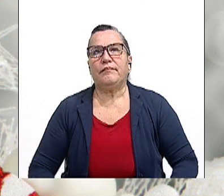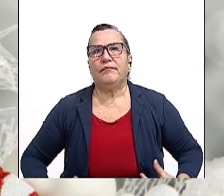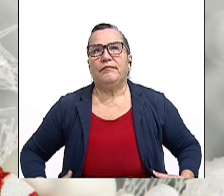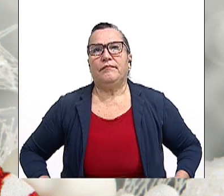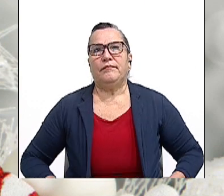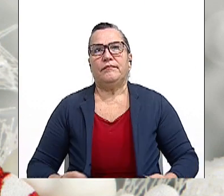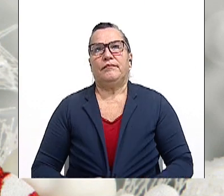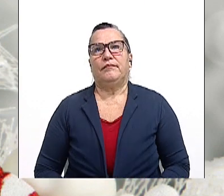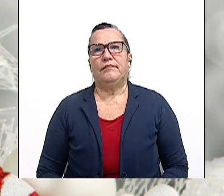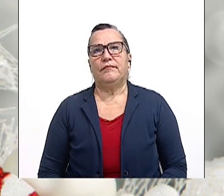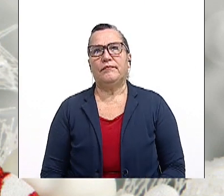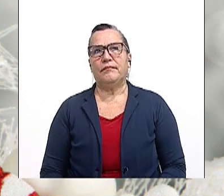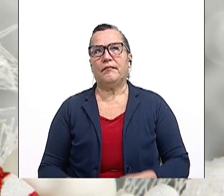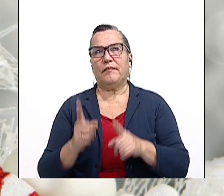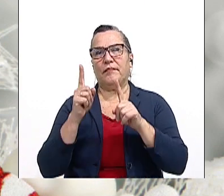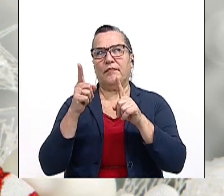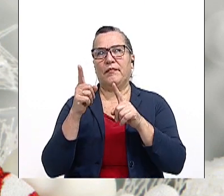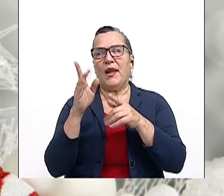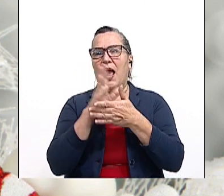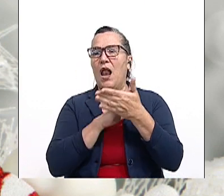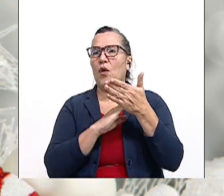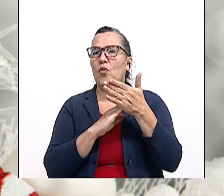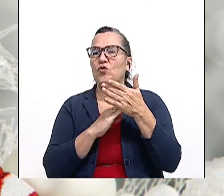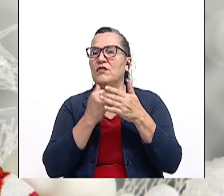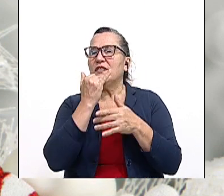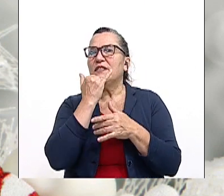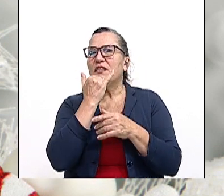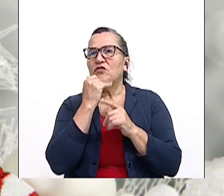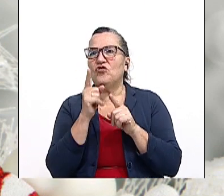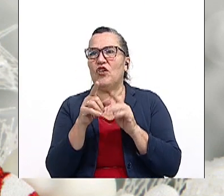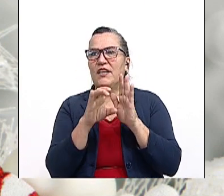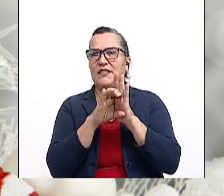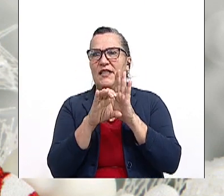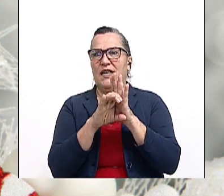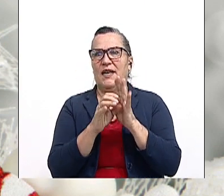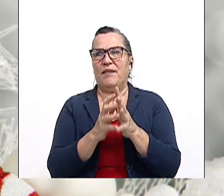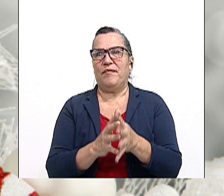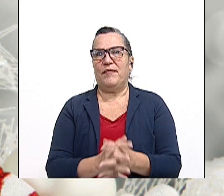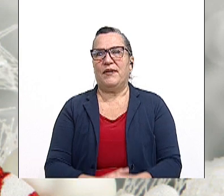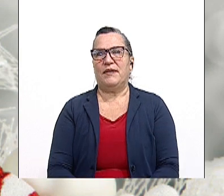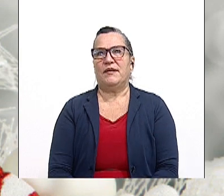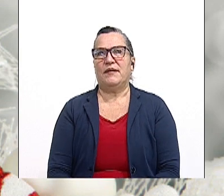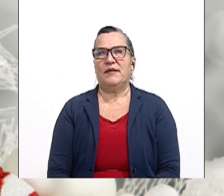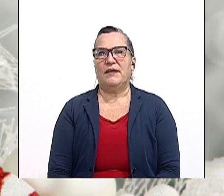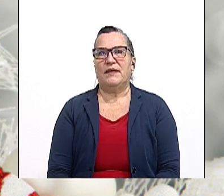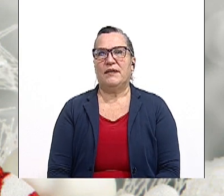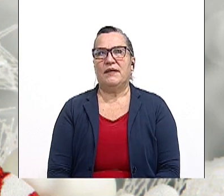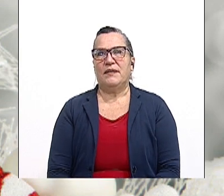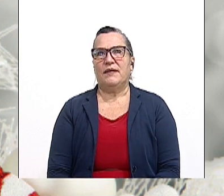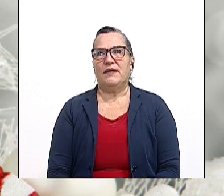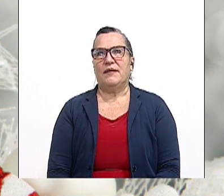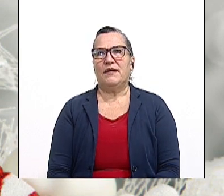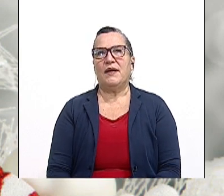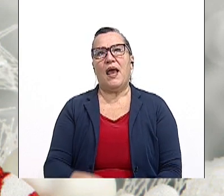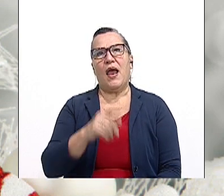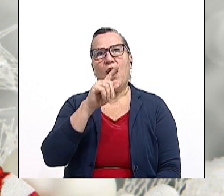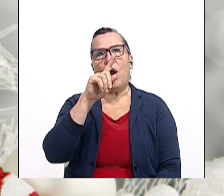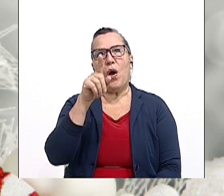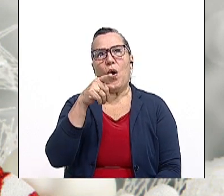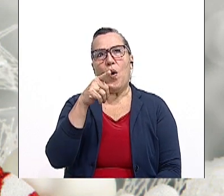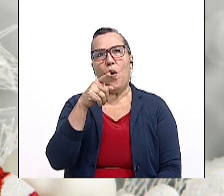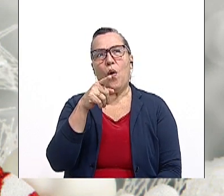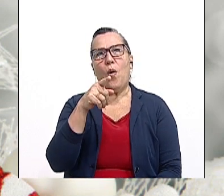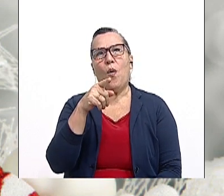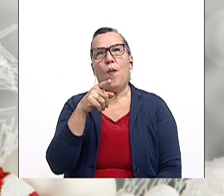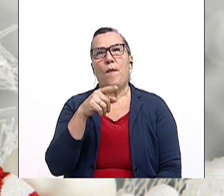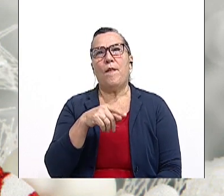see that we have some mistakes. For example, a comma, okay, it's missing a comma.